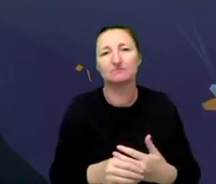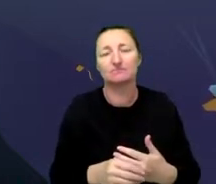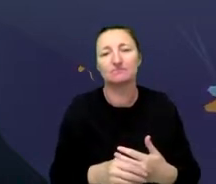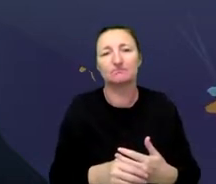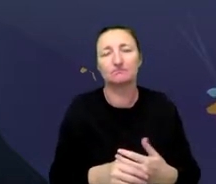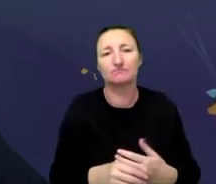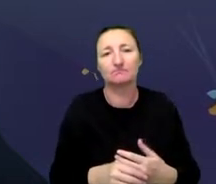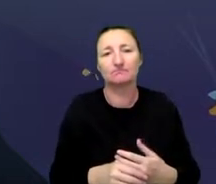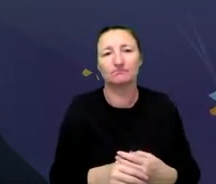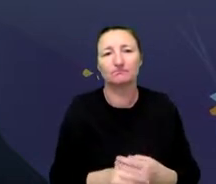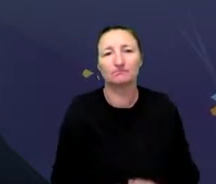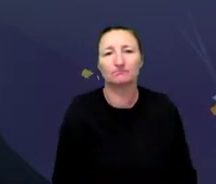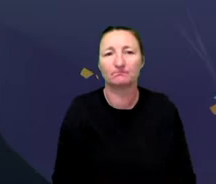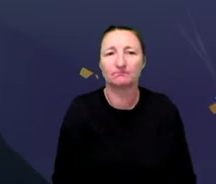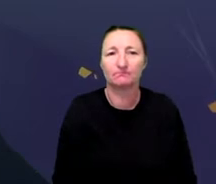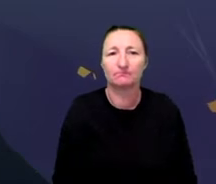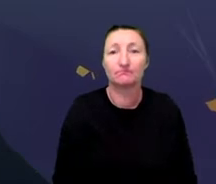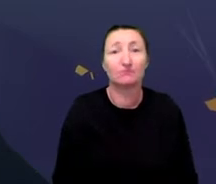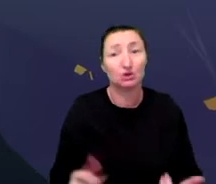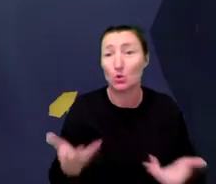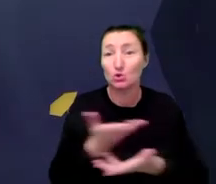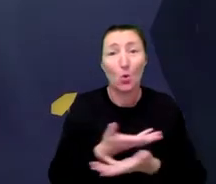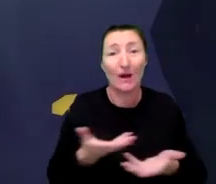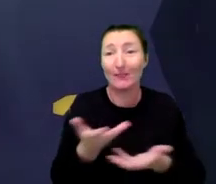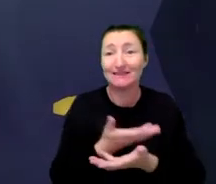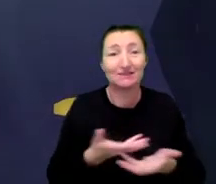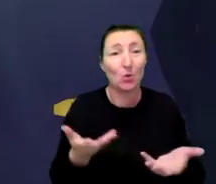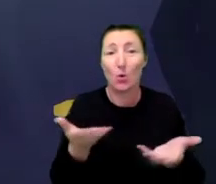So yeah. Join the Discord.